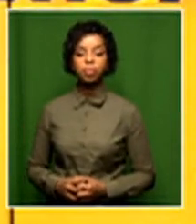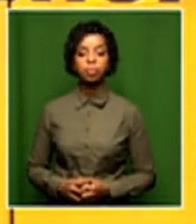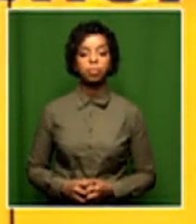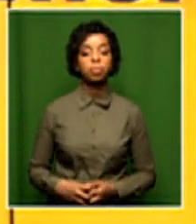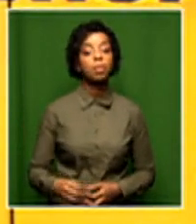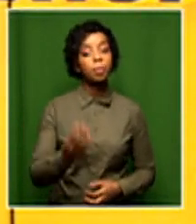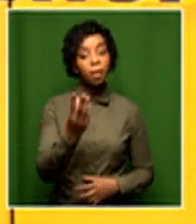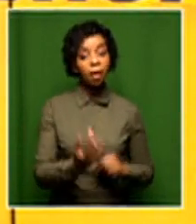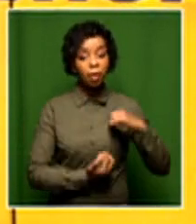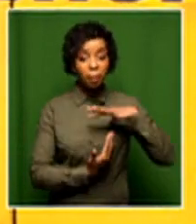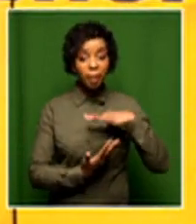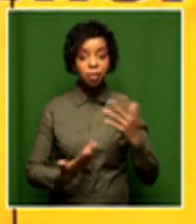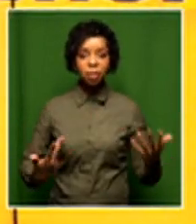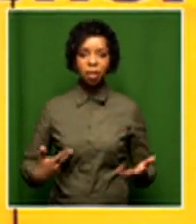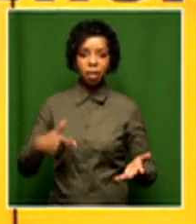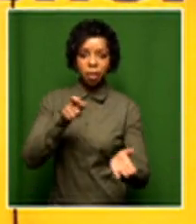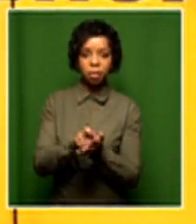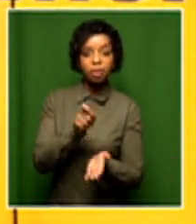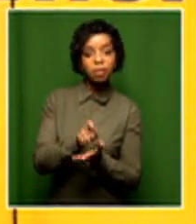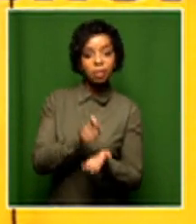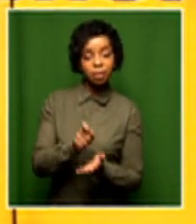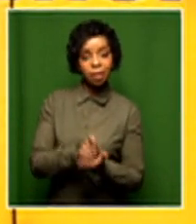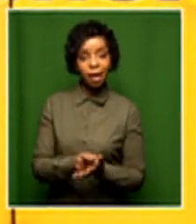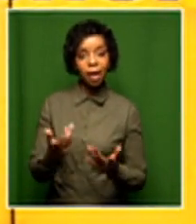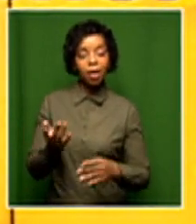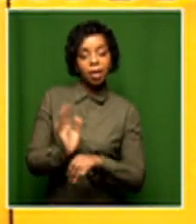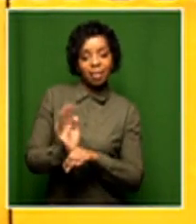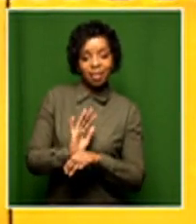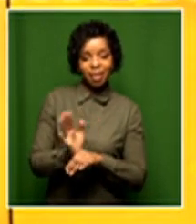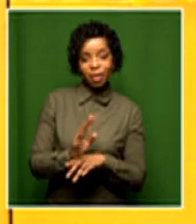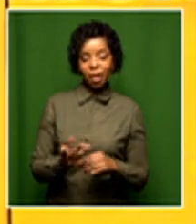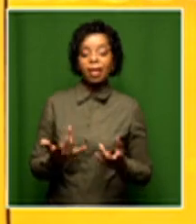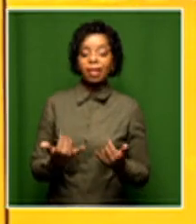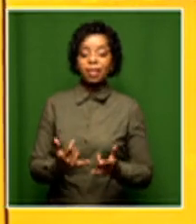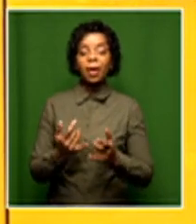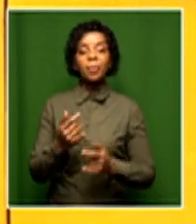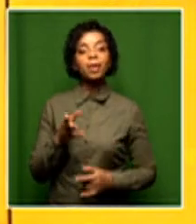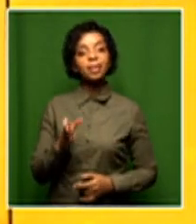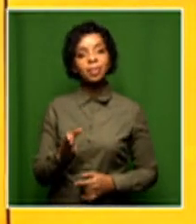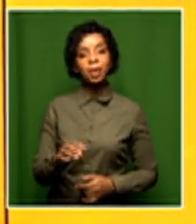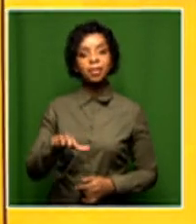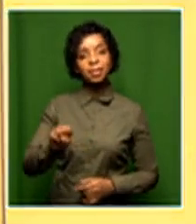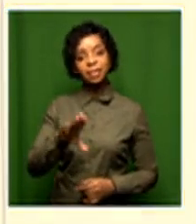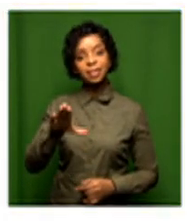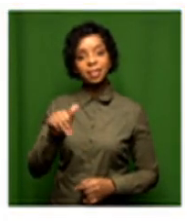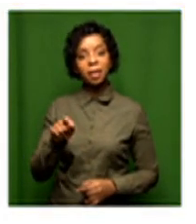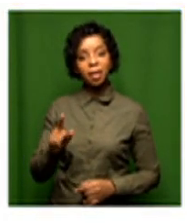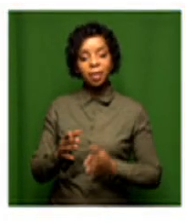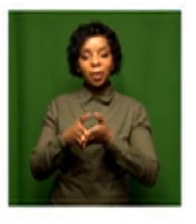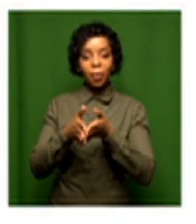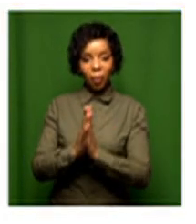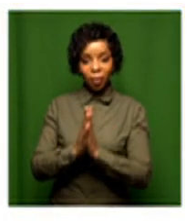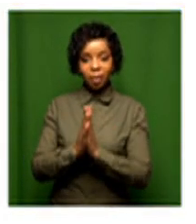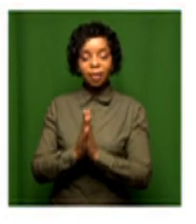Do you have a passion for writing and filmmaking? Then the Progress SA is calling on young writers and filmmakers for its annual competition,